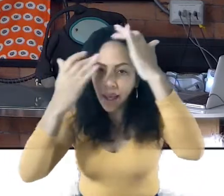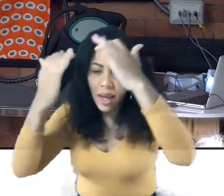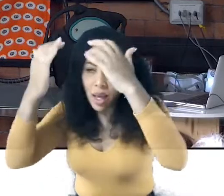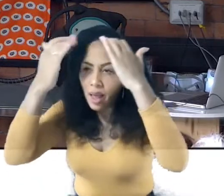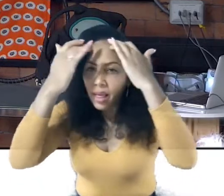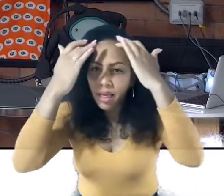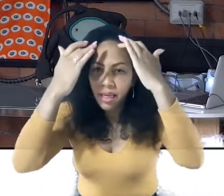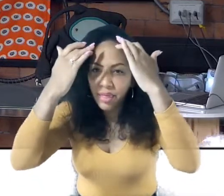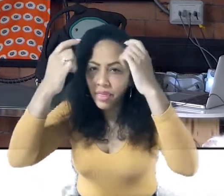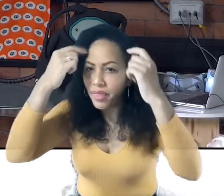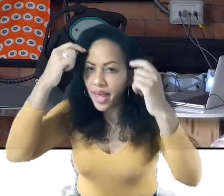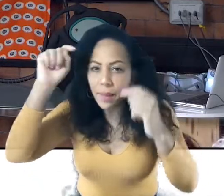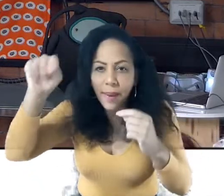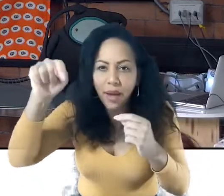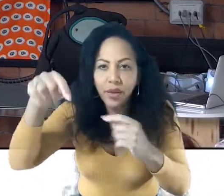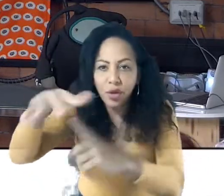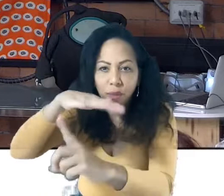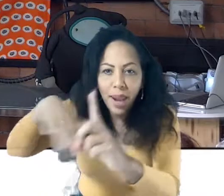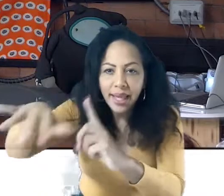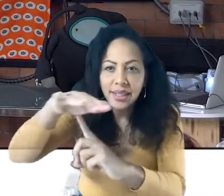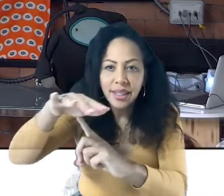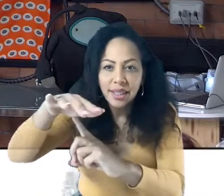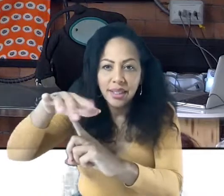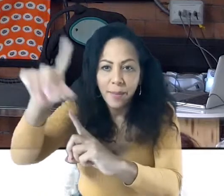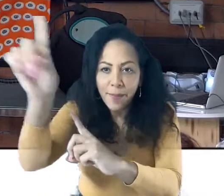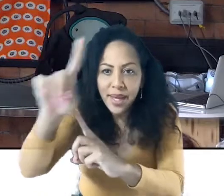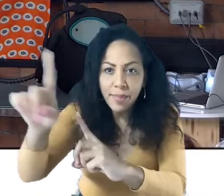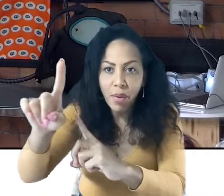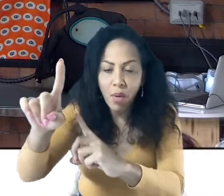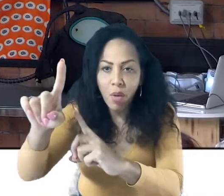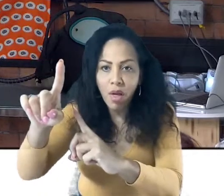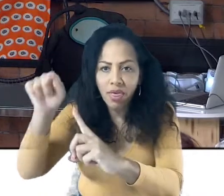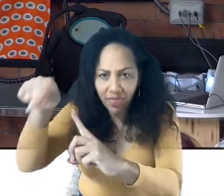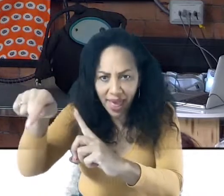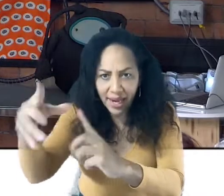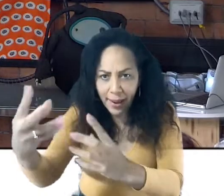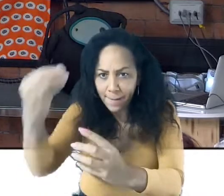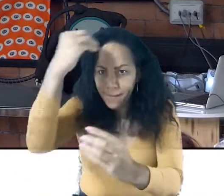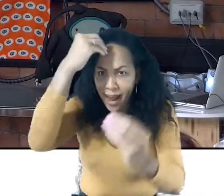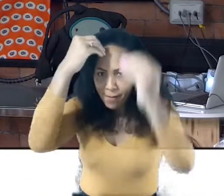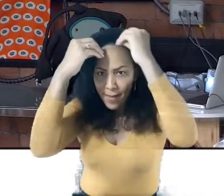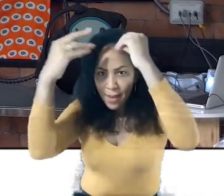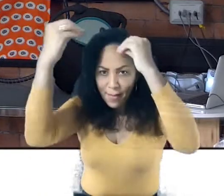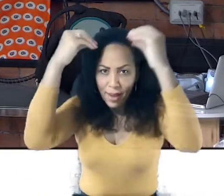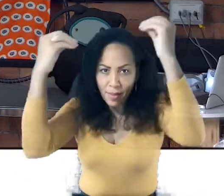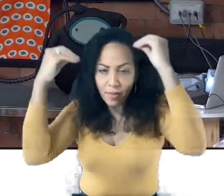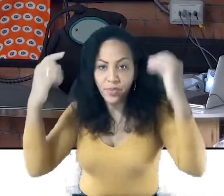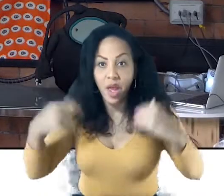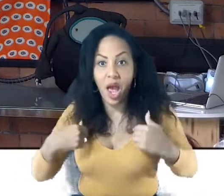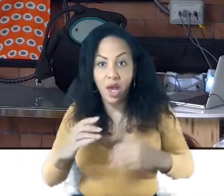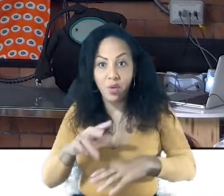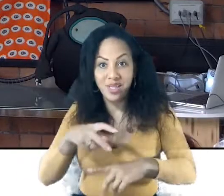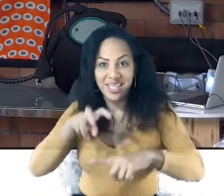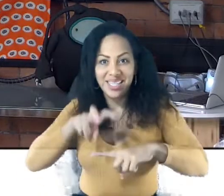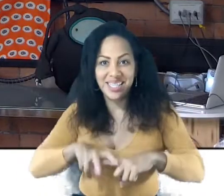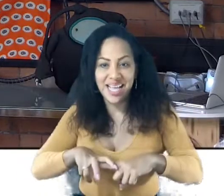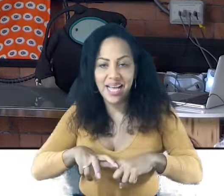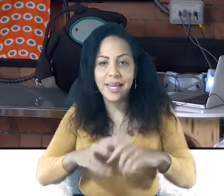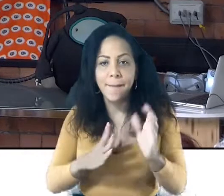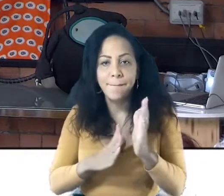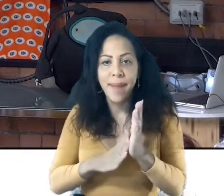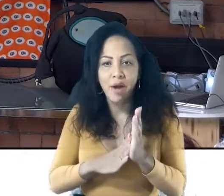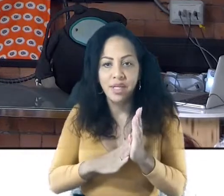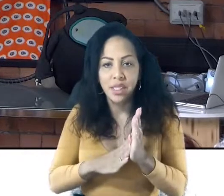these people, and log them, because it's a powerful process. I was sitting on Marazion Beach at one point, watching